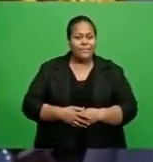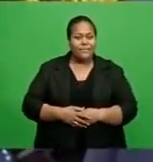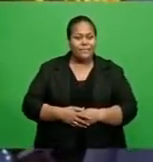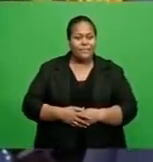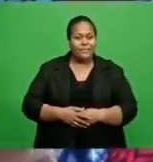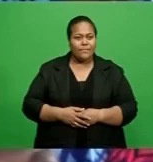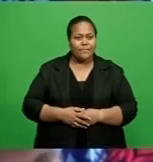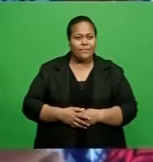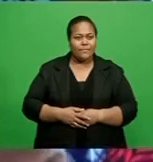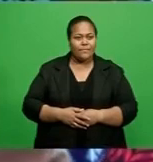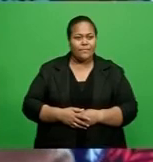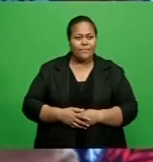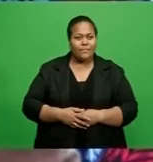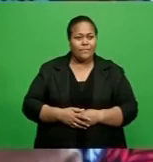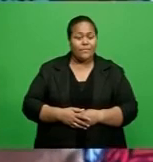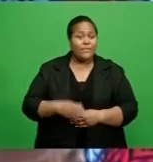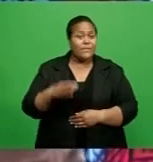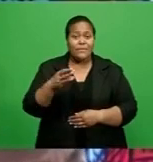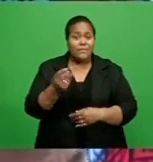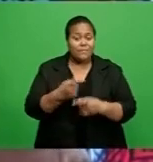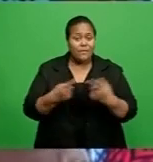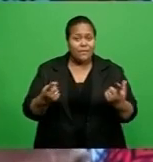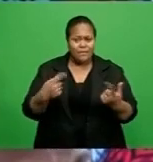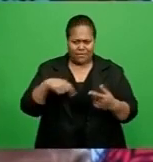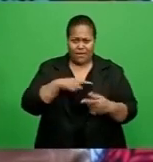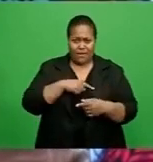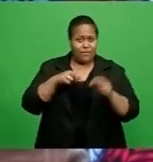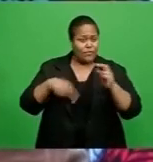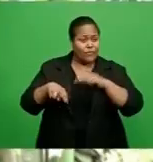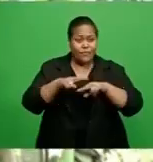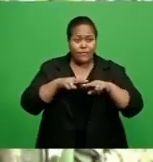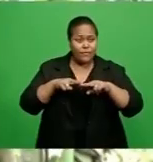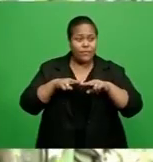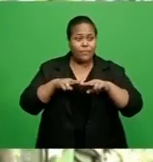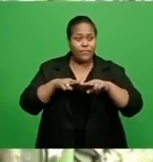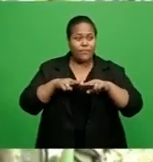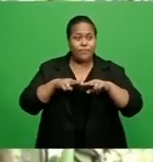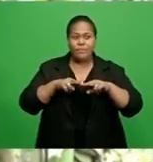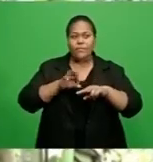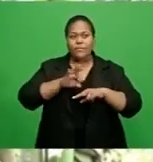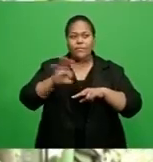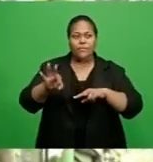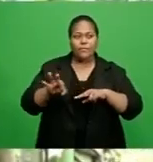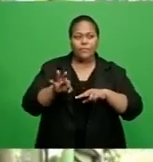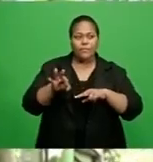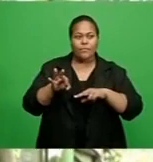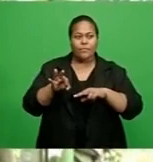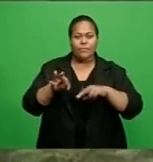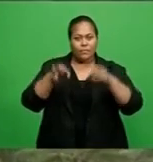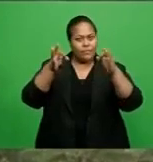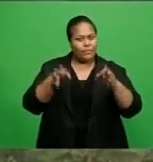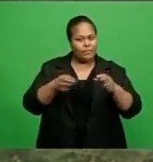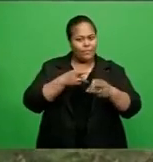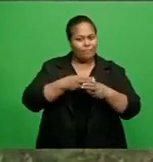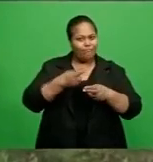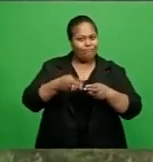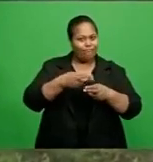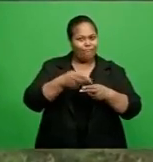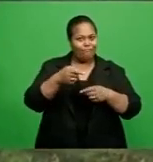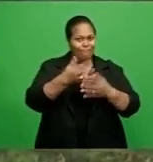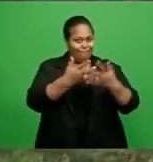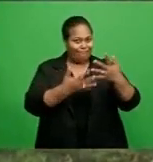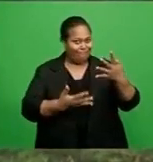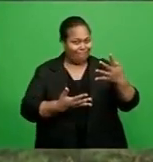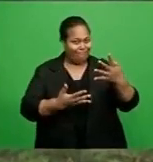Something which we really haven't put in our minds to it. Dr. Reddy says it's